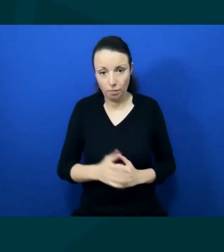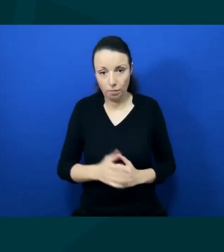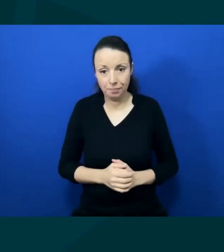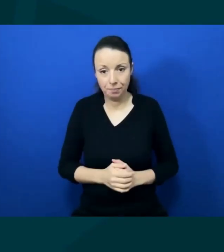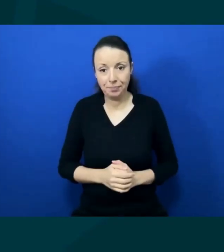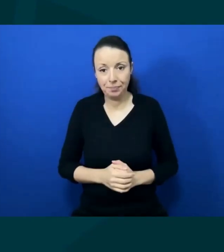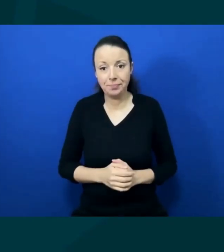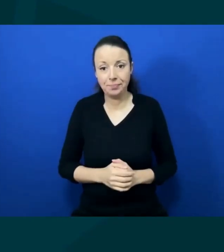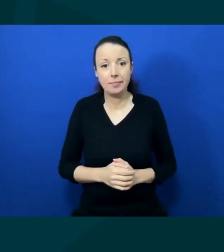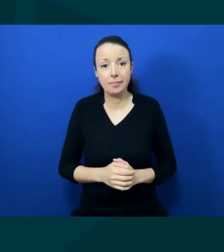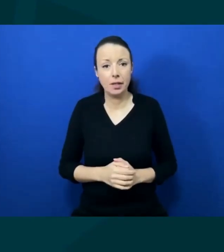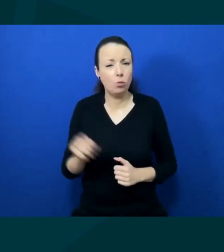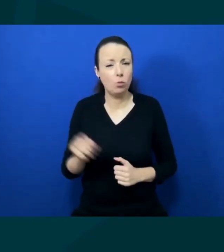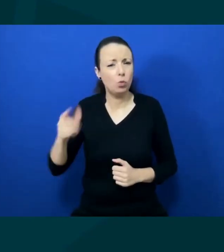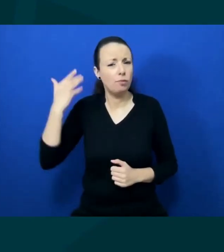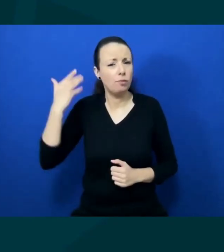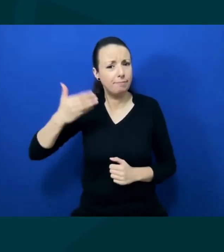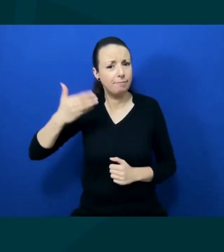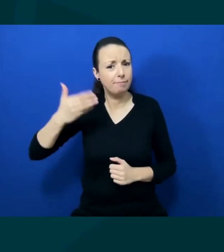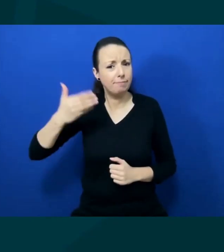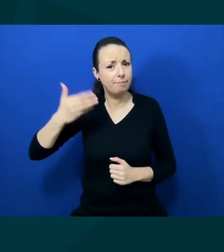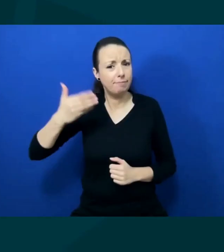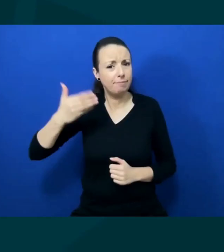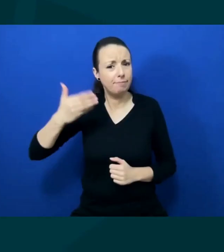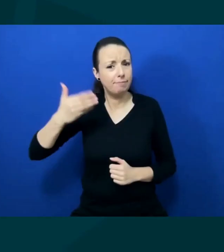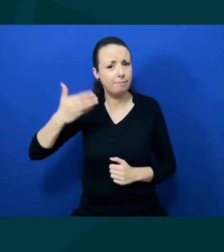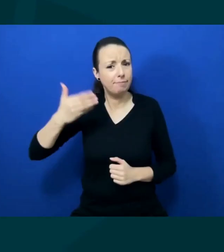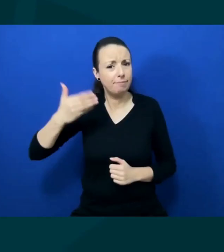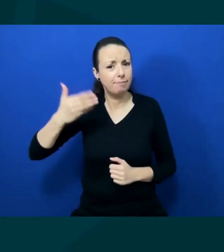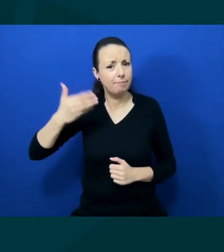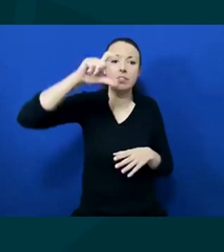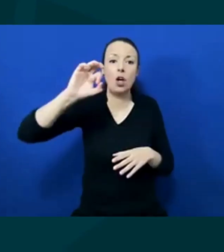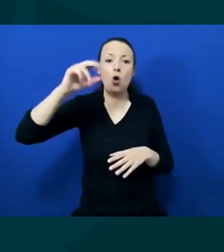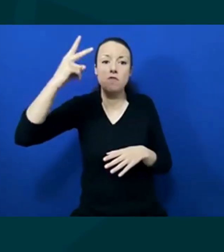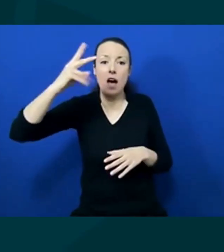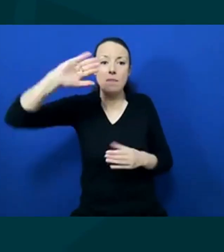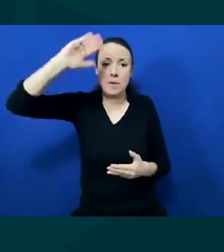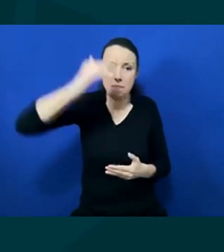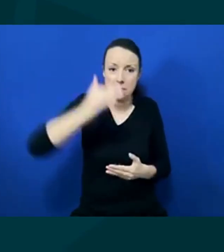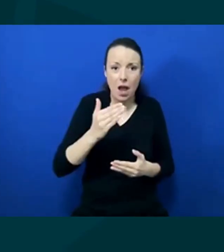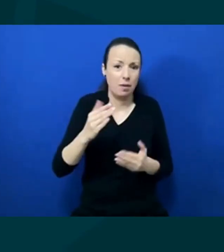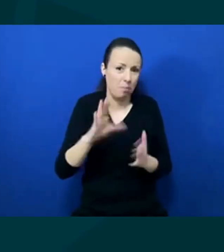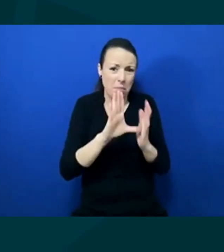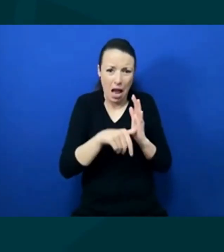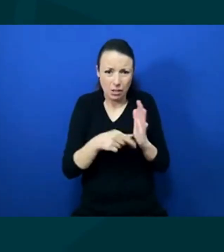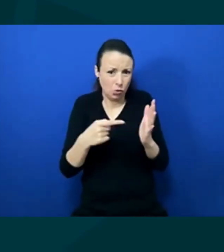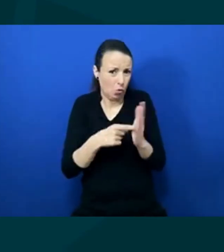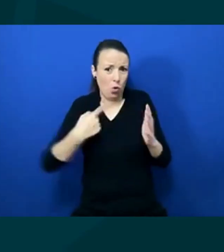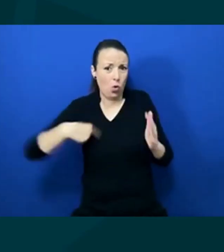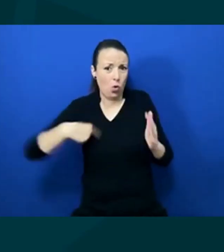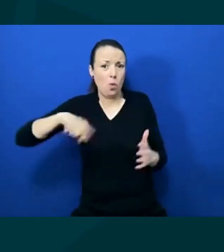of the cities was very important also. What was as limiting CO2